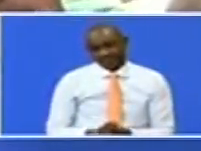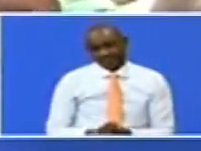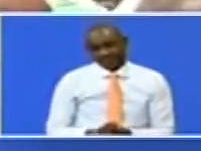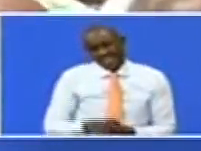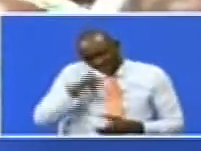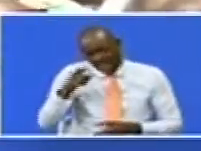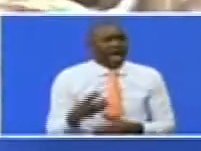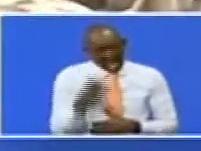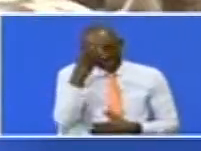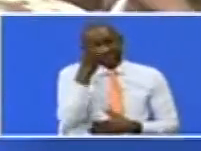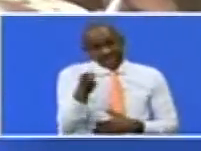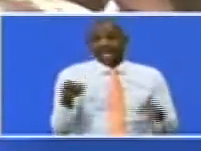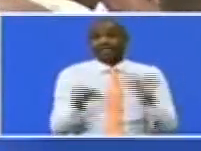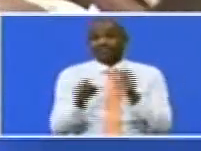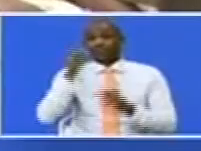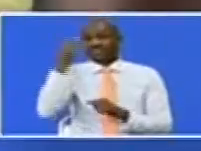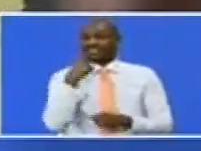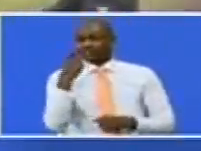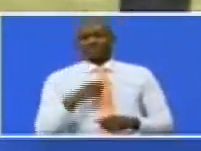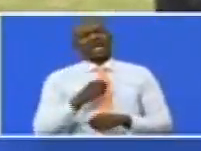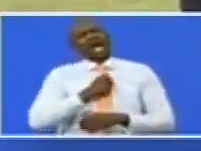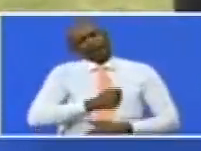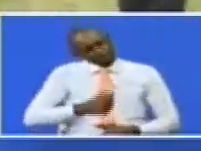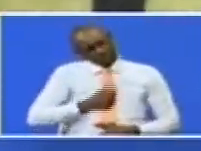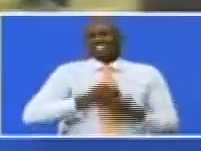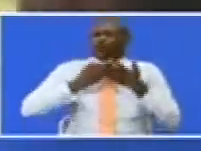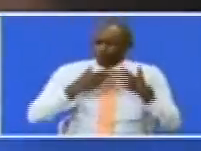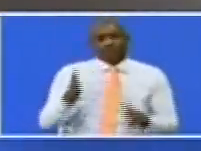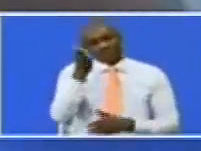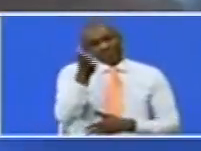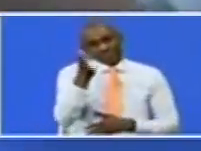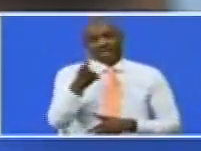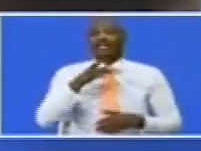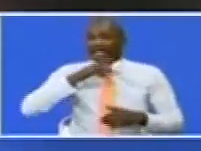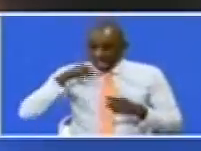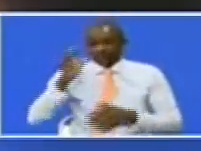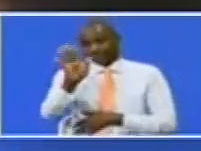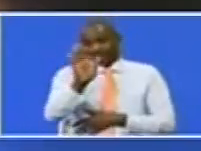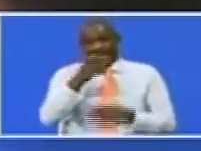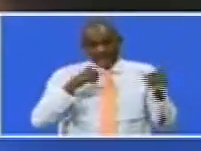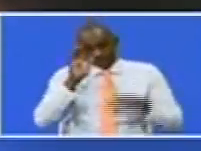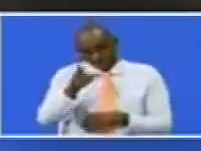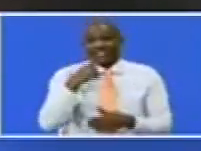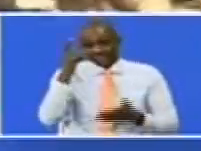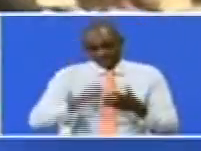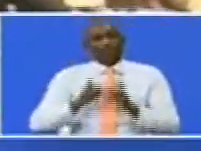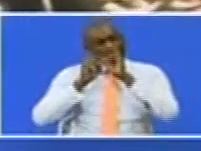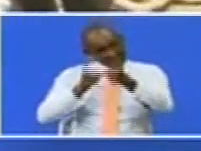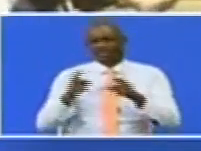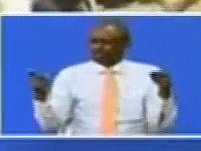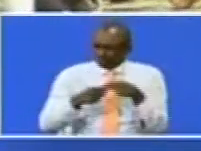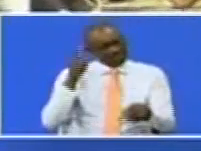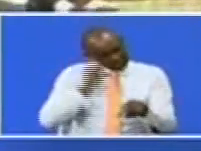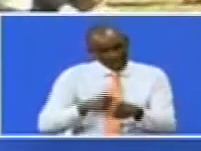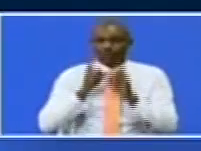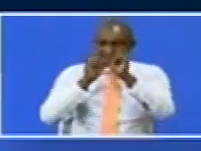The hostility saw the DP publicly apologize to them in local dialect and promised to reward them in the shortest